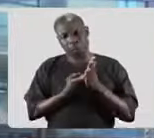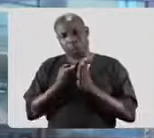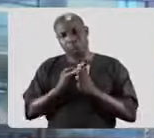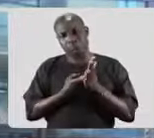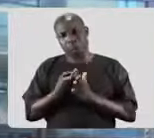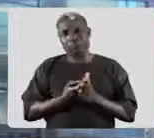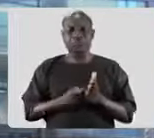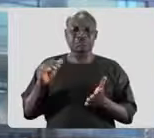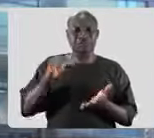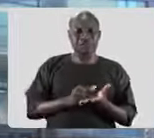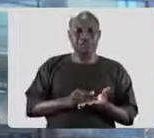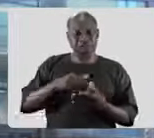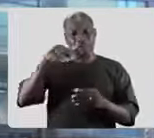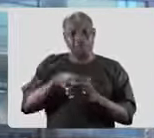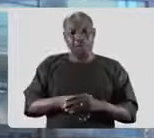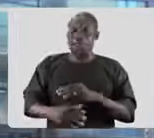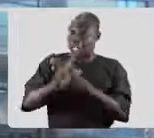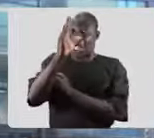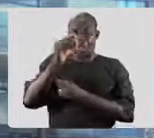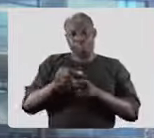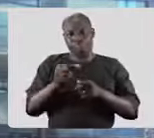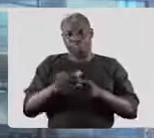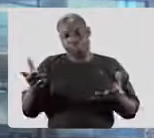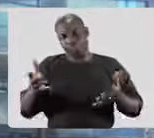Como, Ewa, Unyankupon, Asimu.